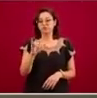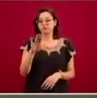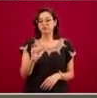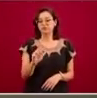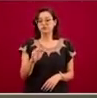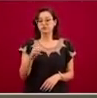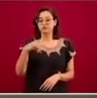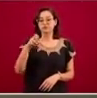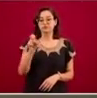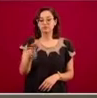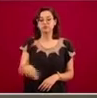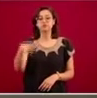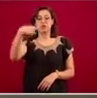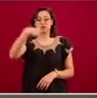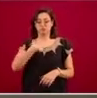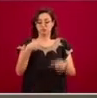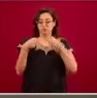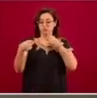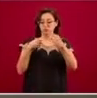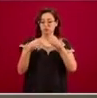Good evening.